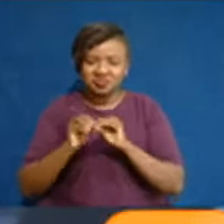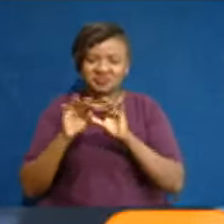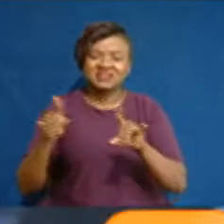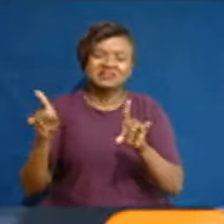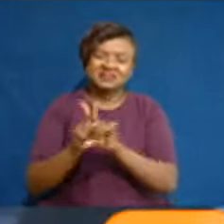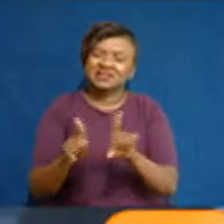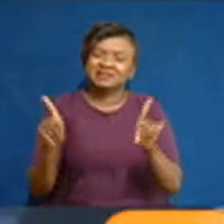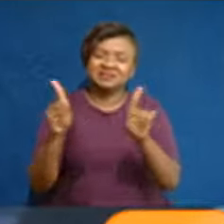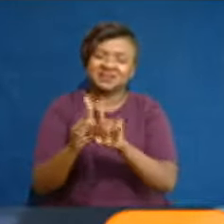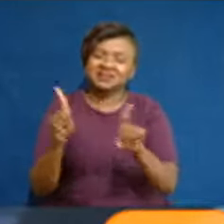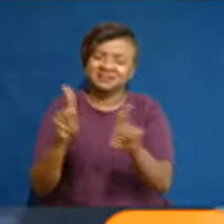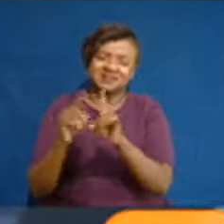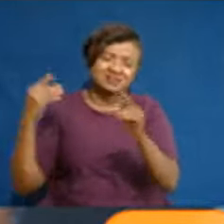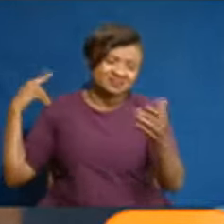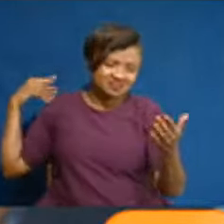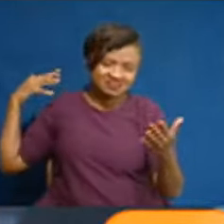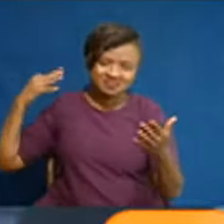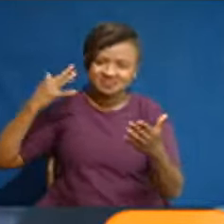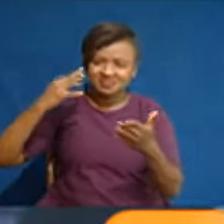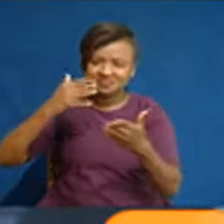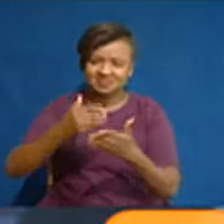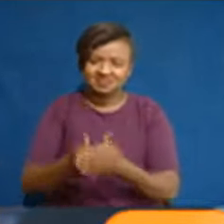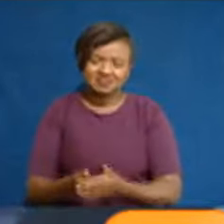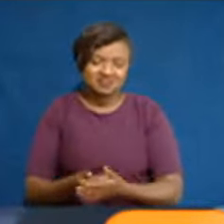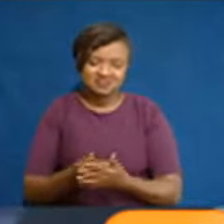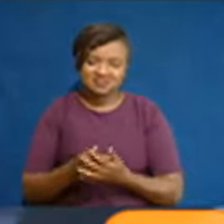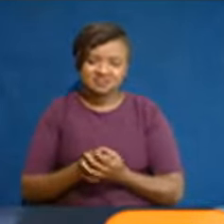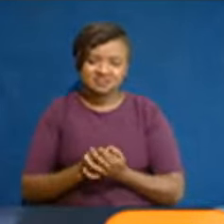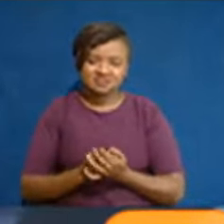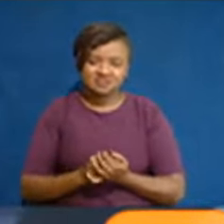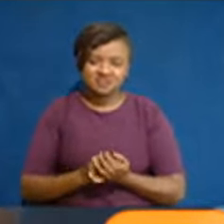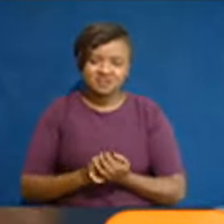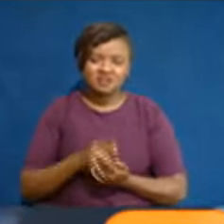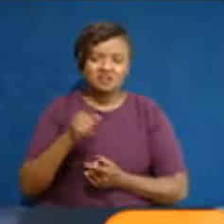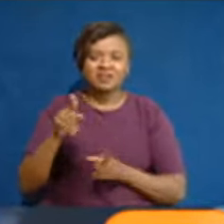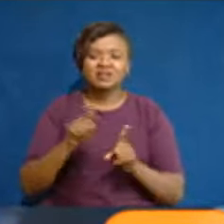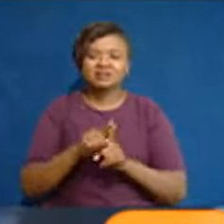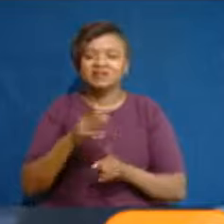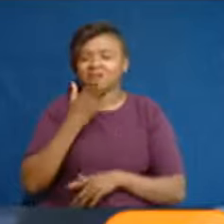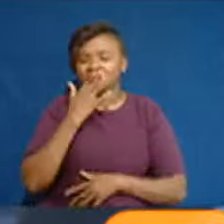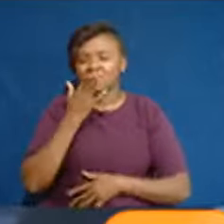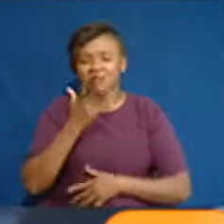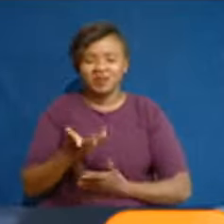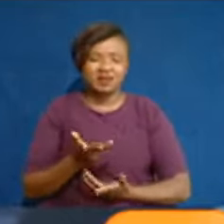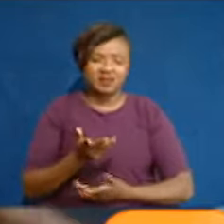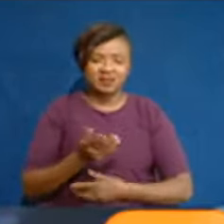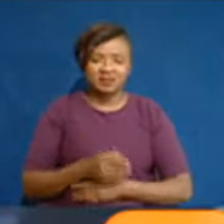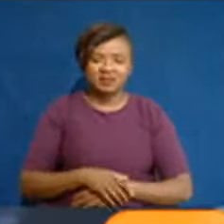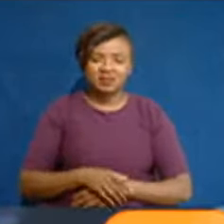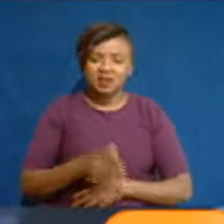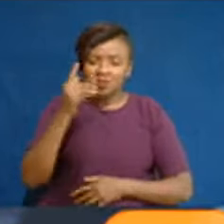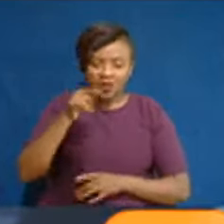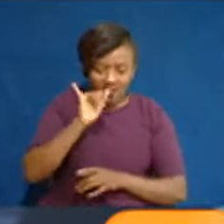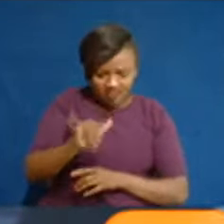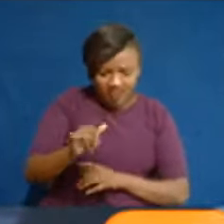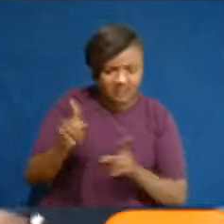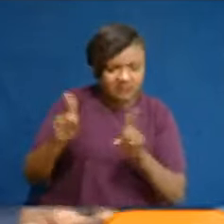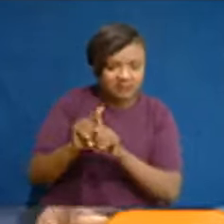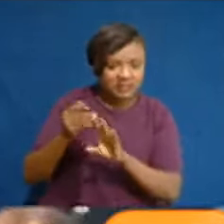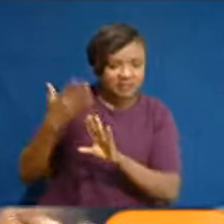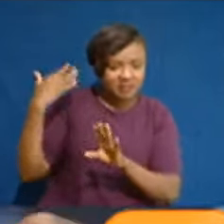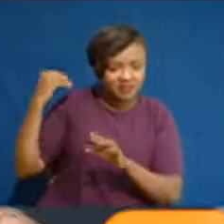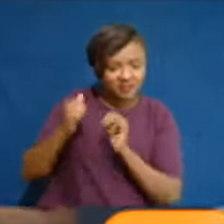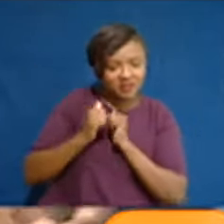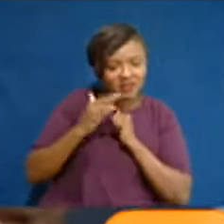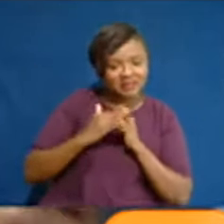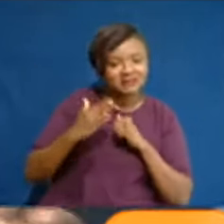friend Korir, it's almost boring. I said, come on, write another one. You know, this was 1990. At least, you know,